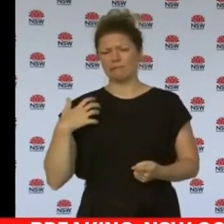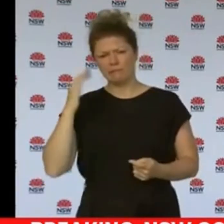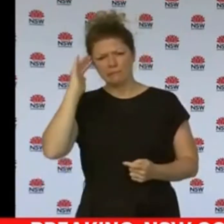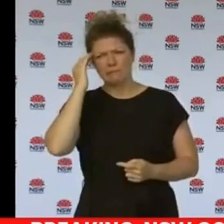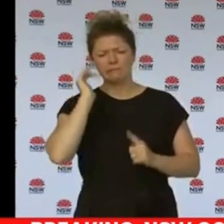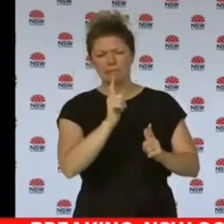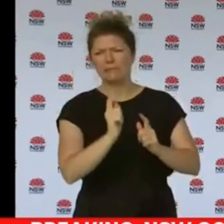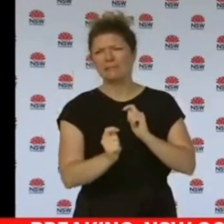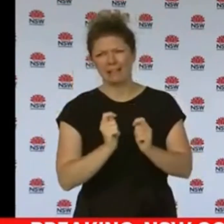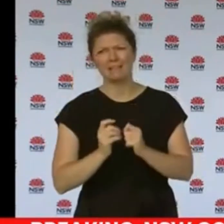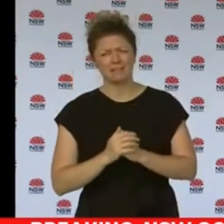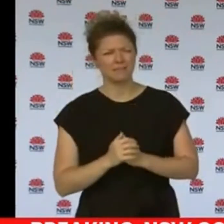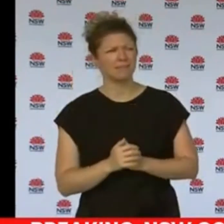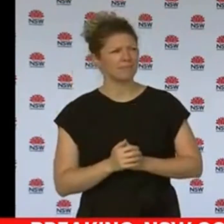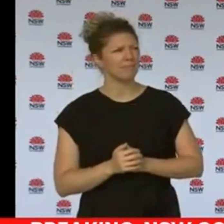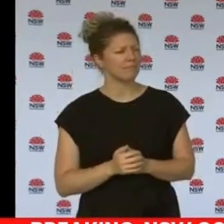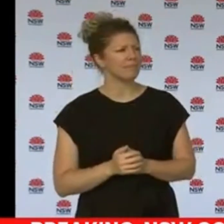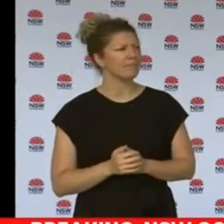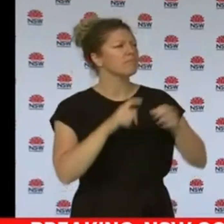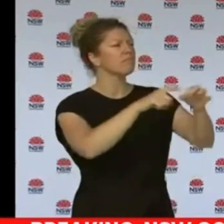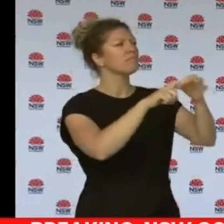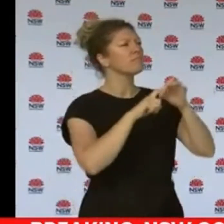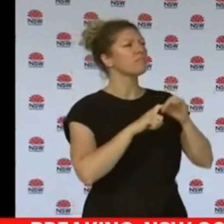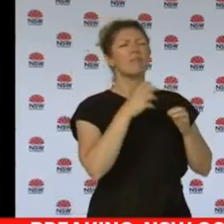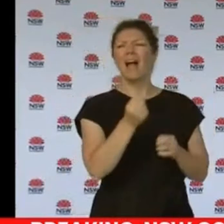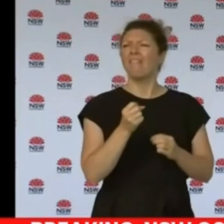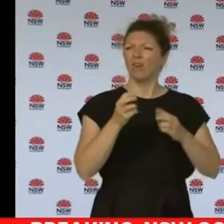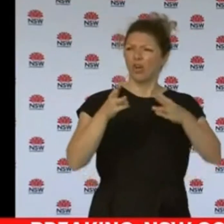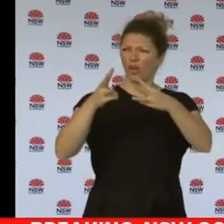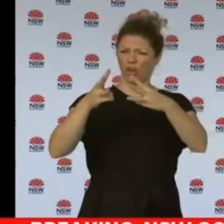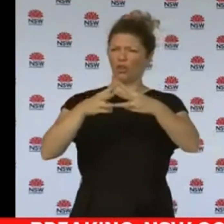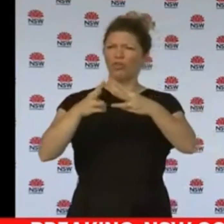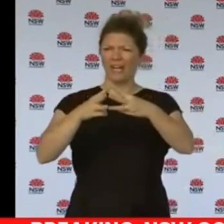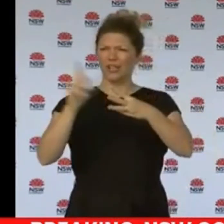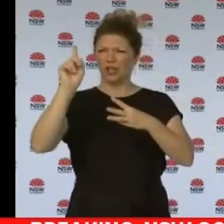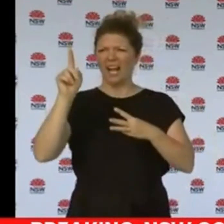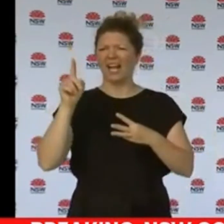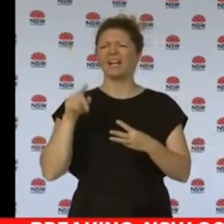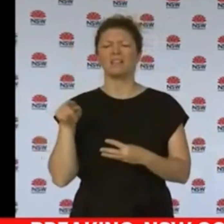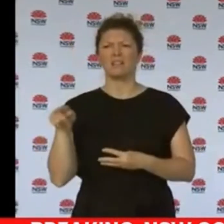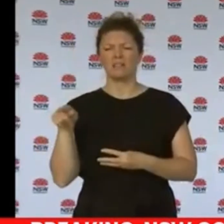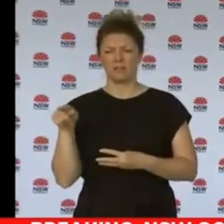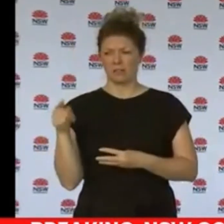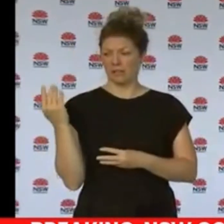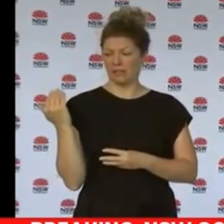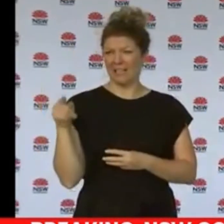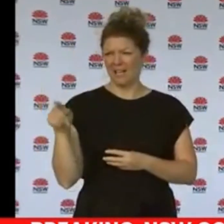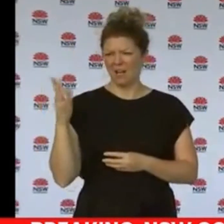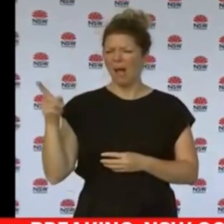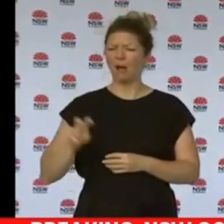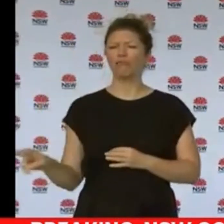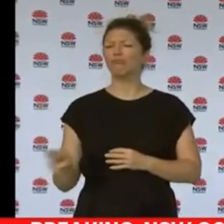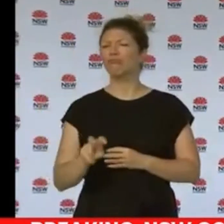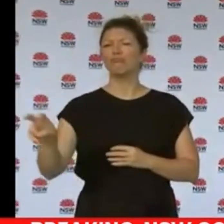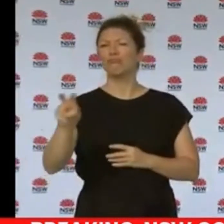next coming weeks. Can I just clarify? The 3 cases today said they're all close contacts, but some of them